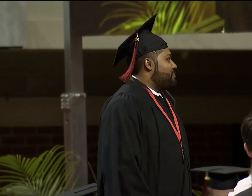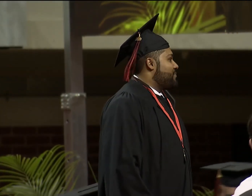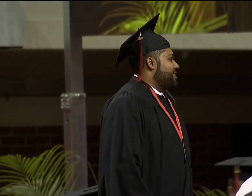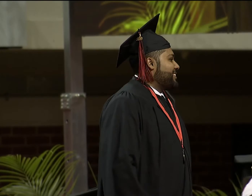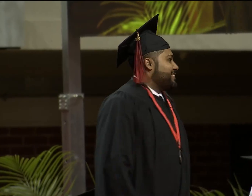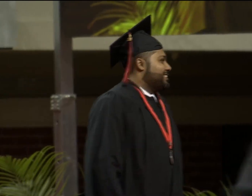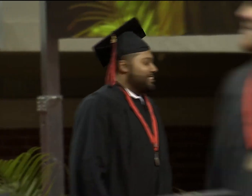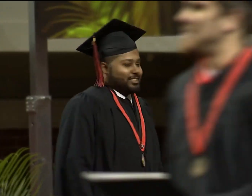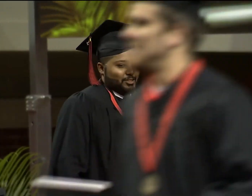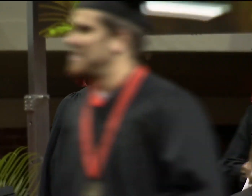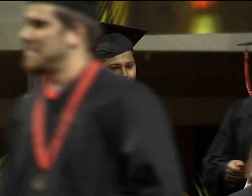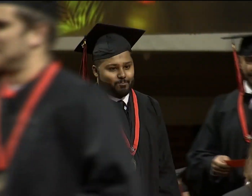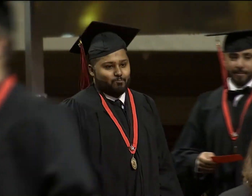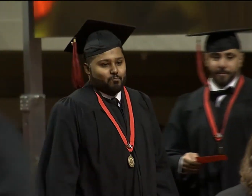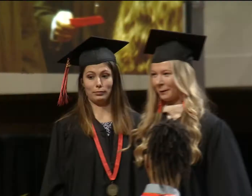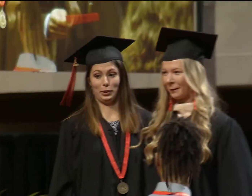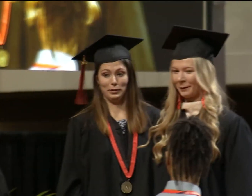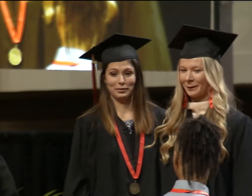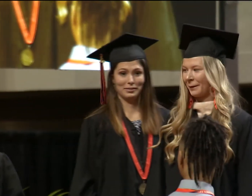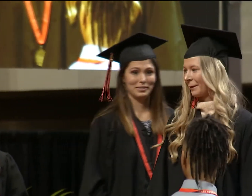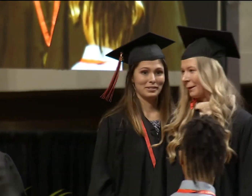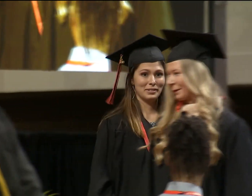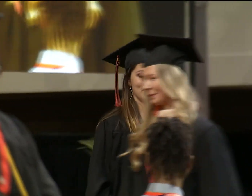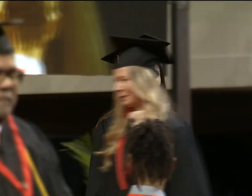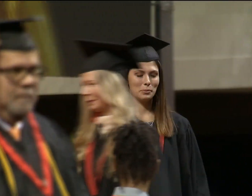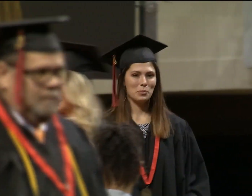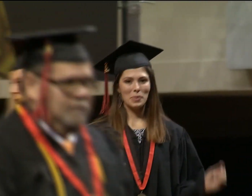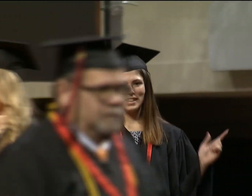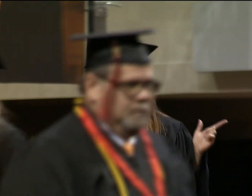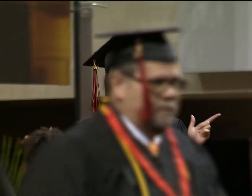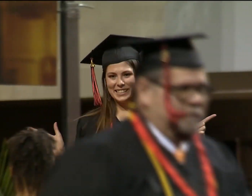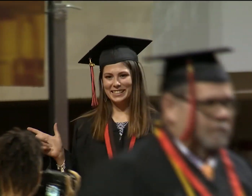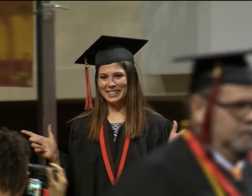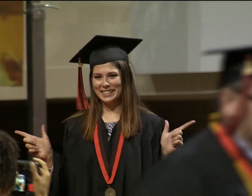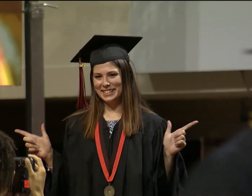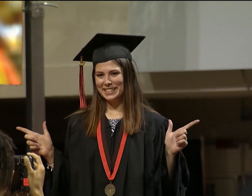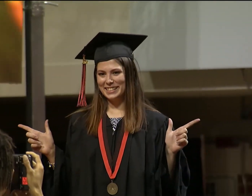Taysir Aljuma. Claire Smith.